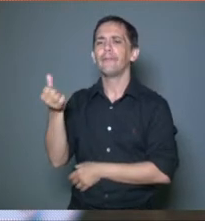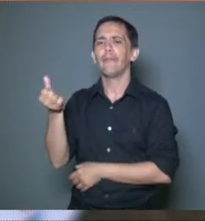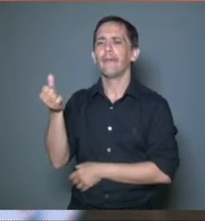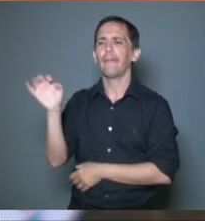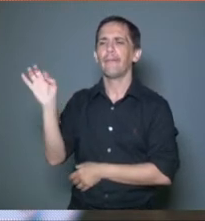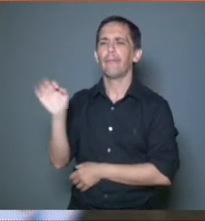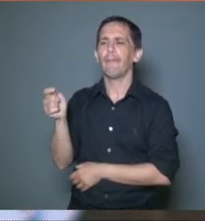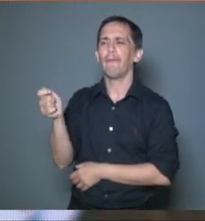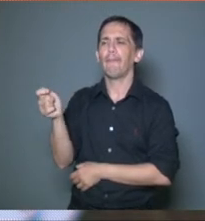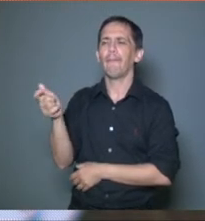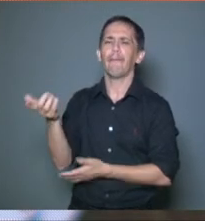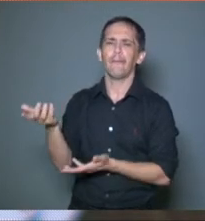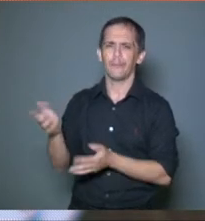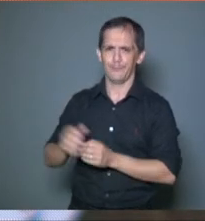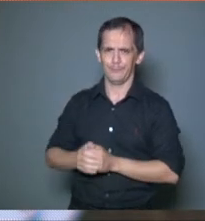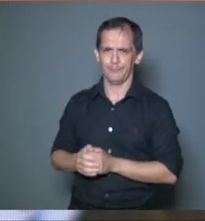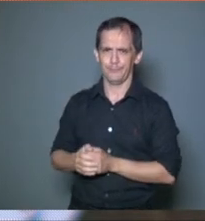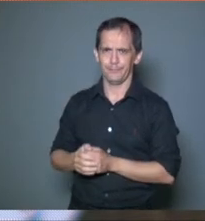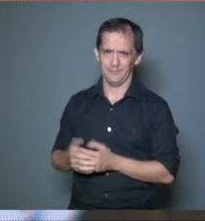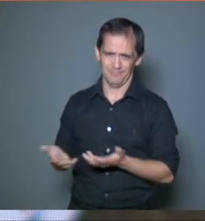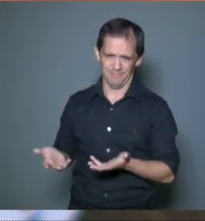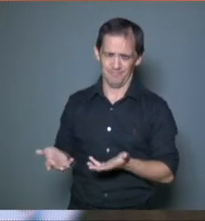only 1.6. In a nutshell,